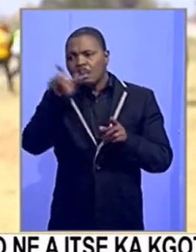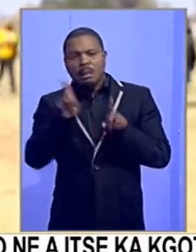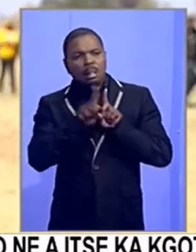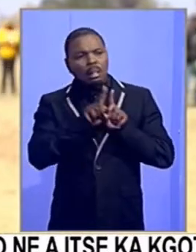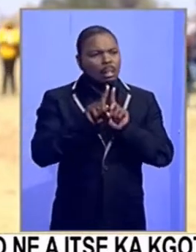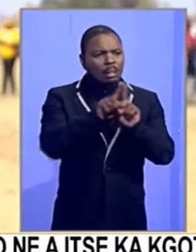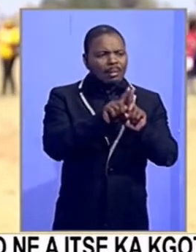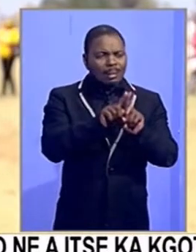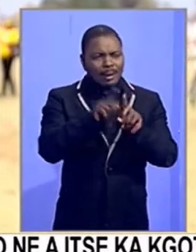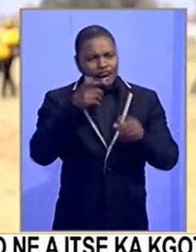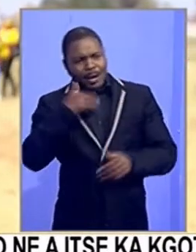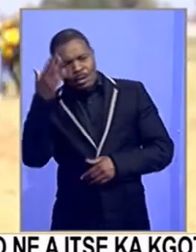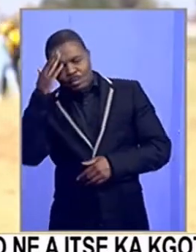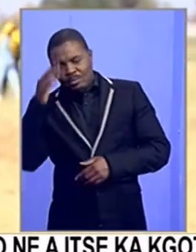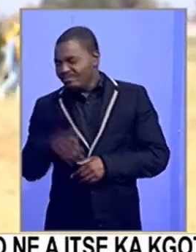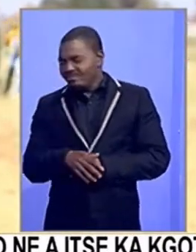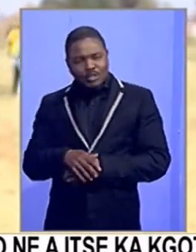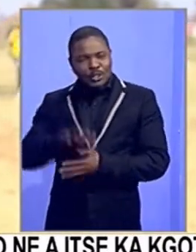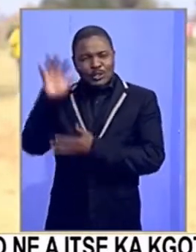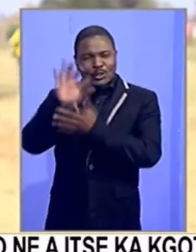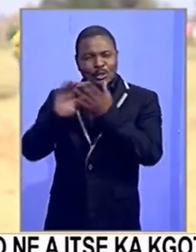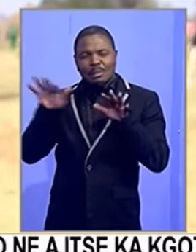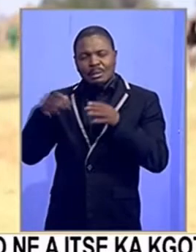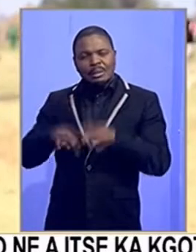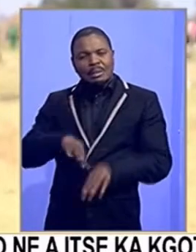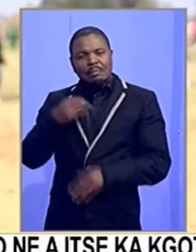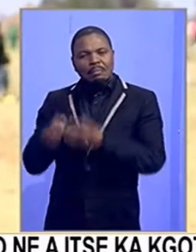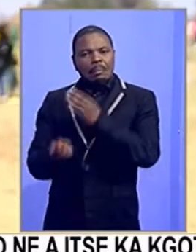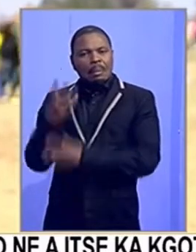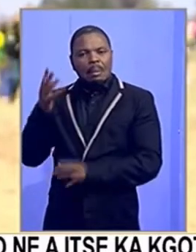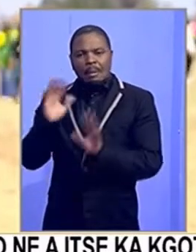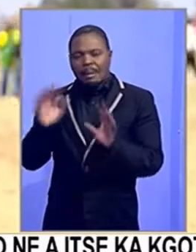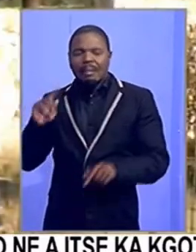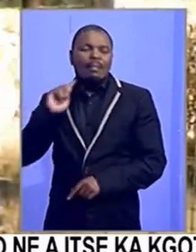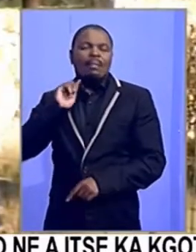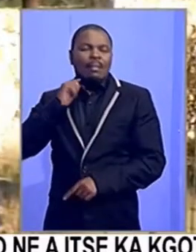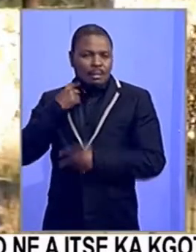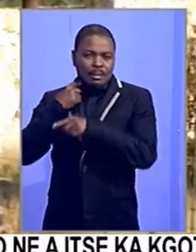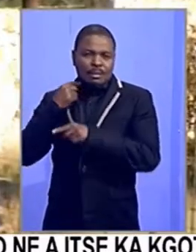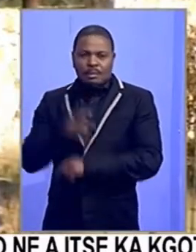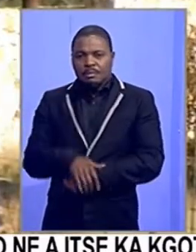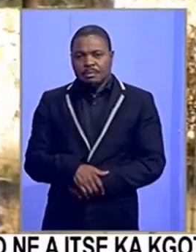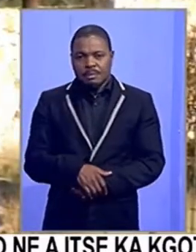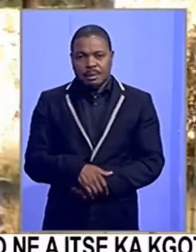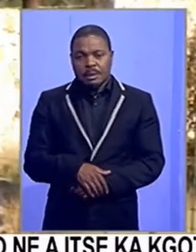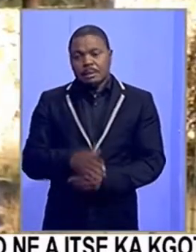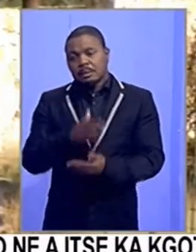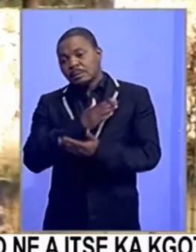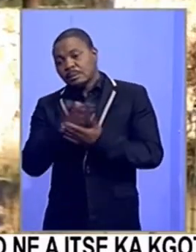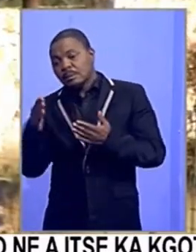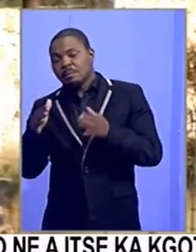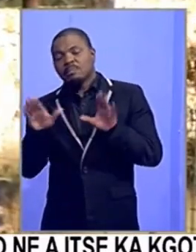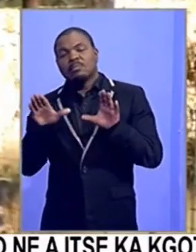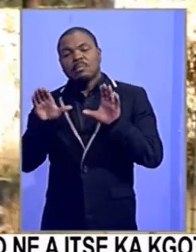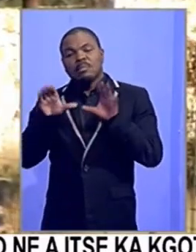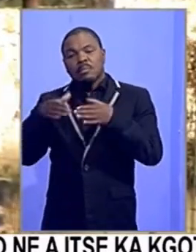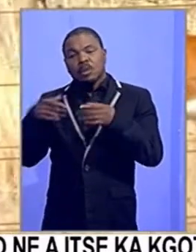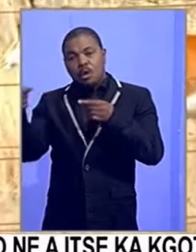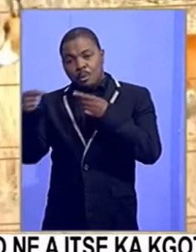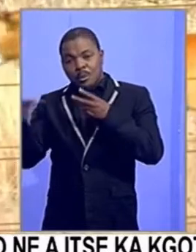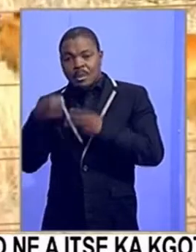knew, it's a made-up story, it's a fishing expedition, it's baseless, it's a lie. Khabagare mangwe a makokokganetso a re komiti